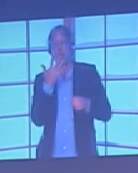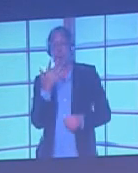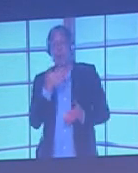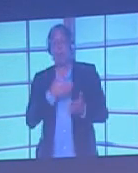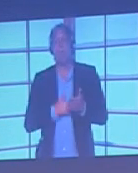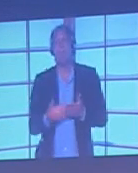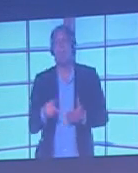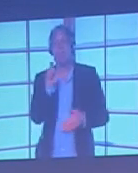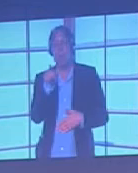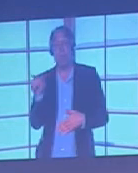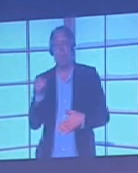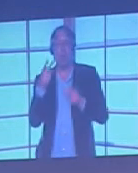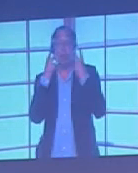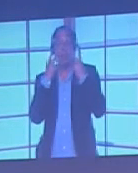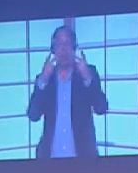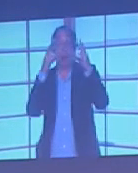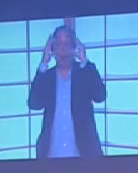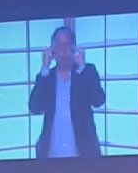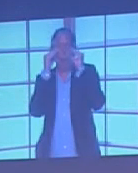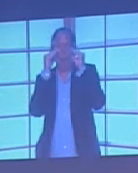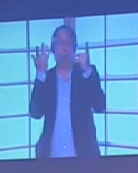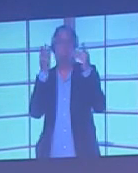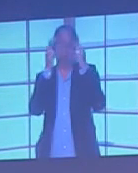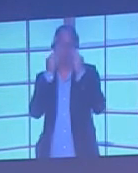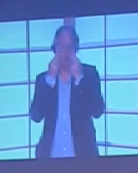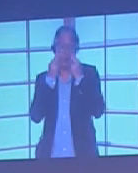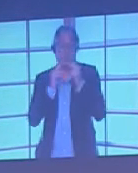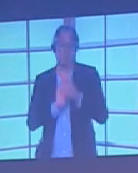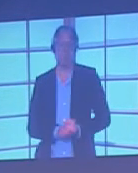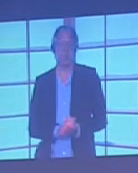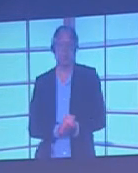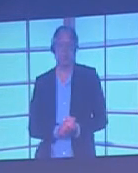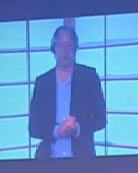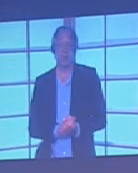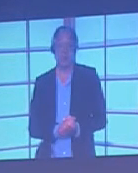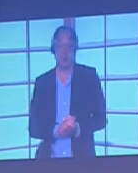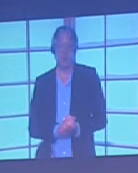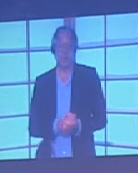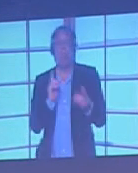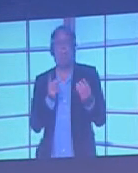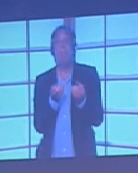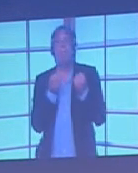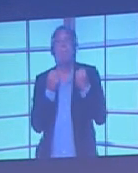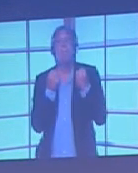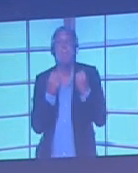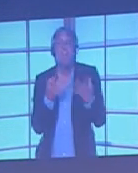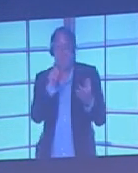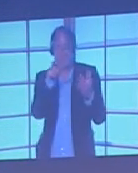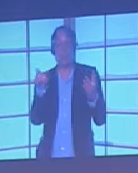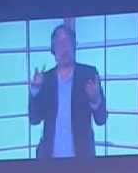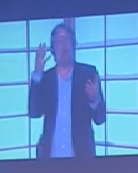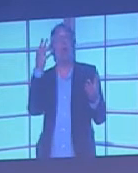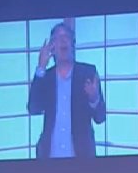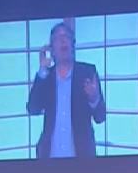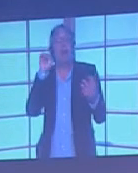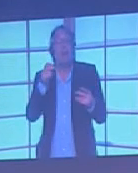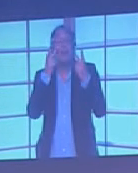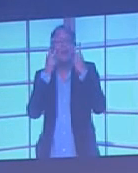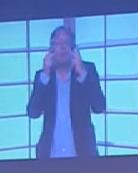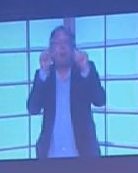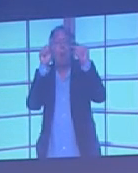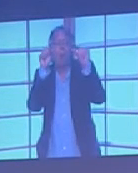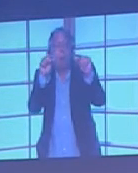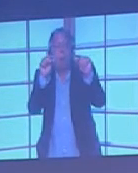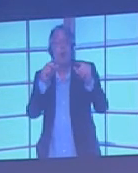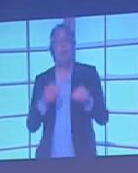world are partially sighted or blind. It is important to remember that a lot of people have some vision. I've often heard clubs